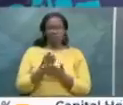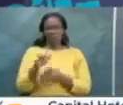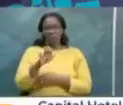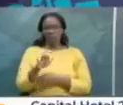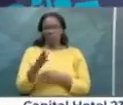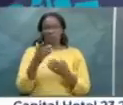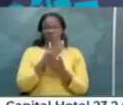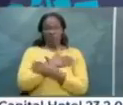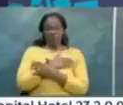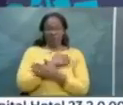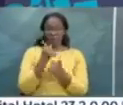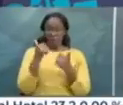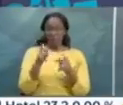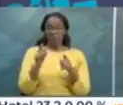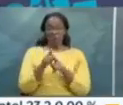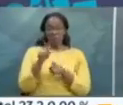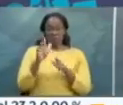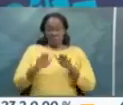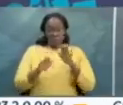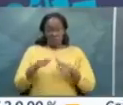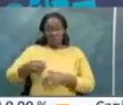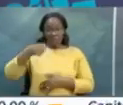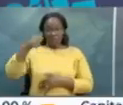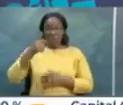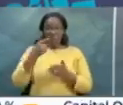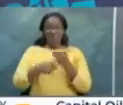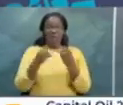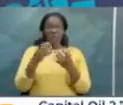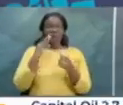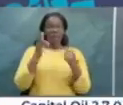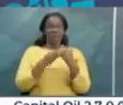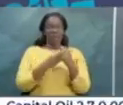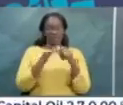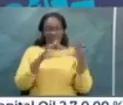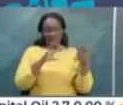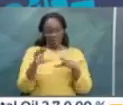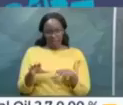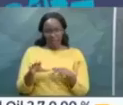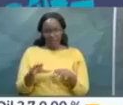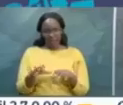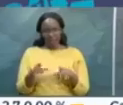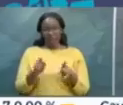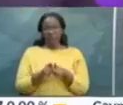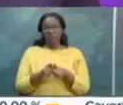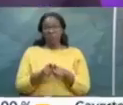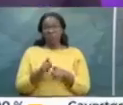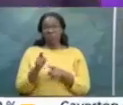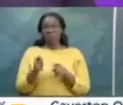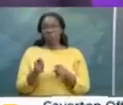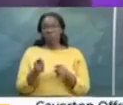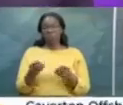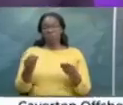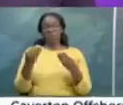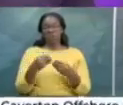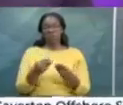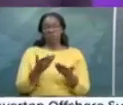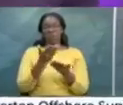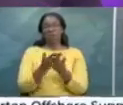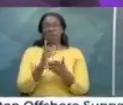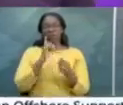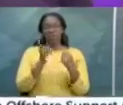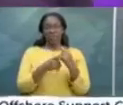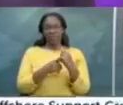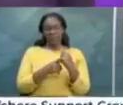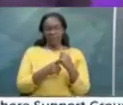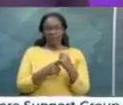too. The Afriset tailor bags go at 800 in the market. And they've given SOKO at a discount of